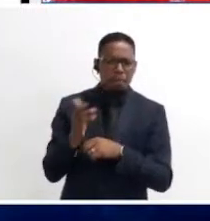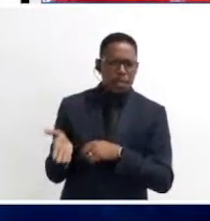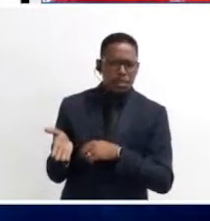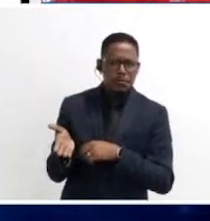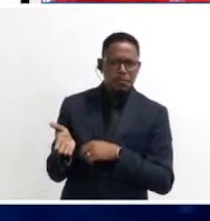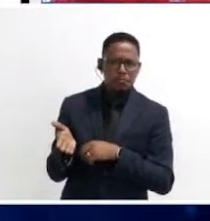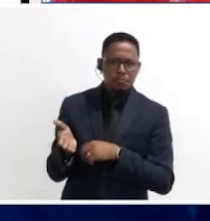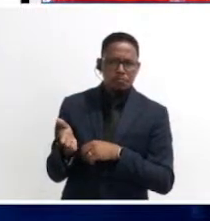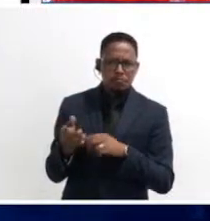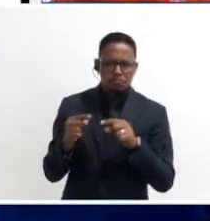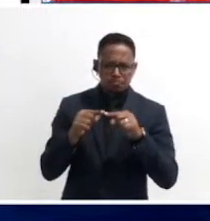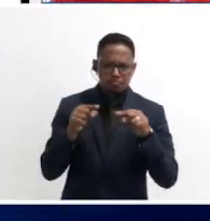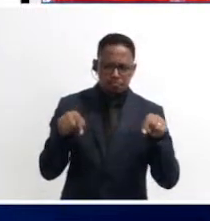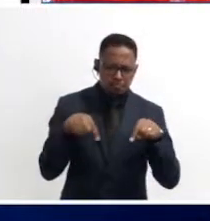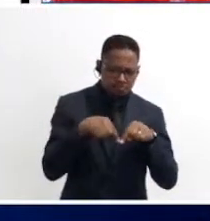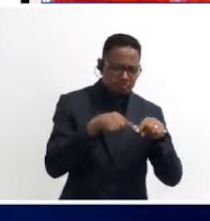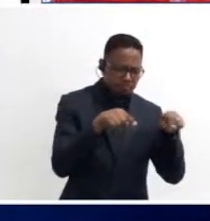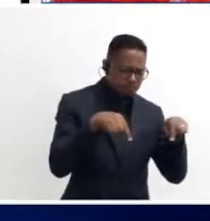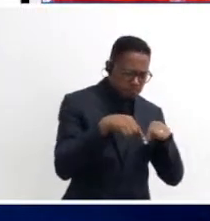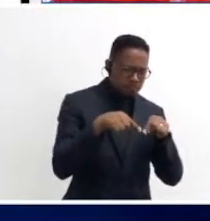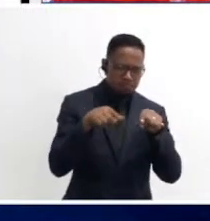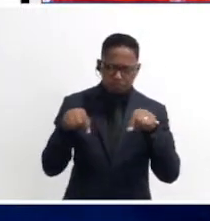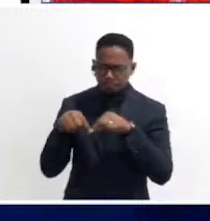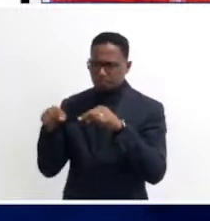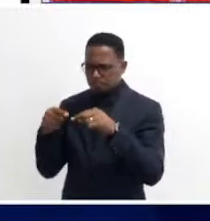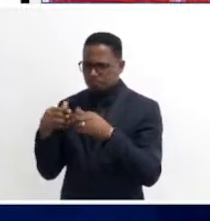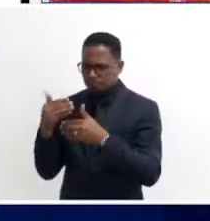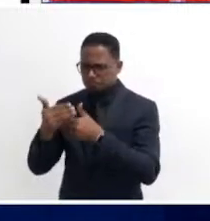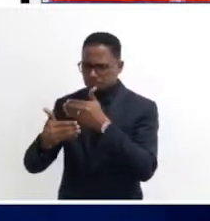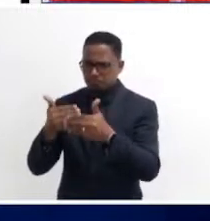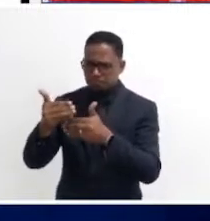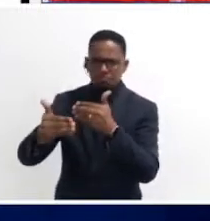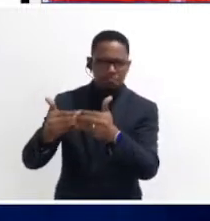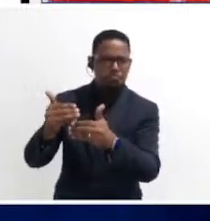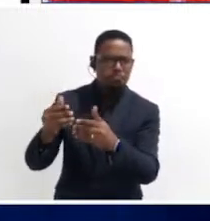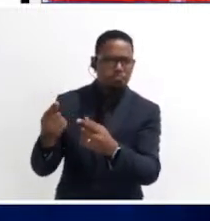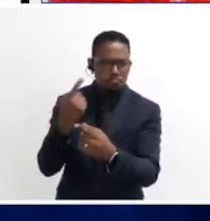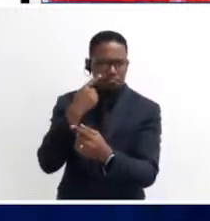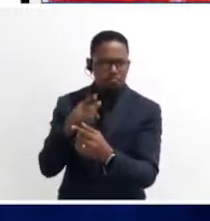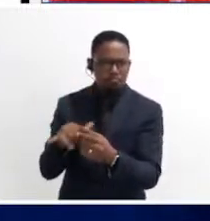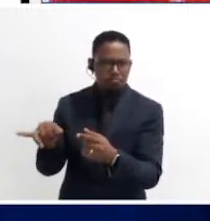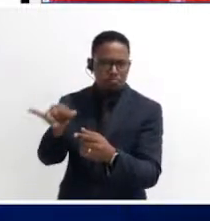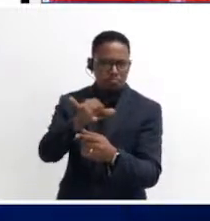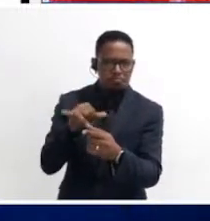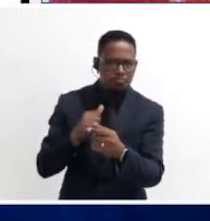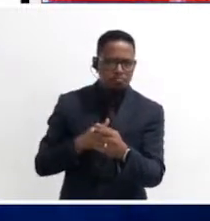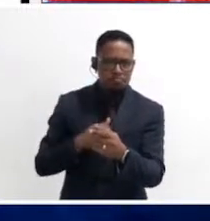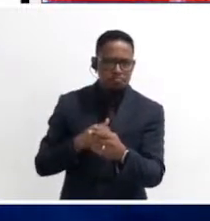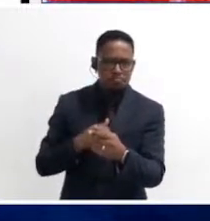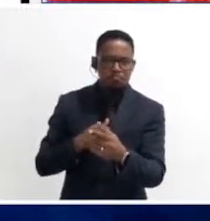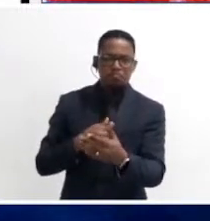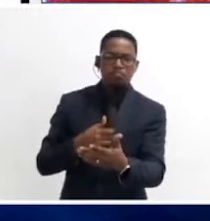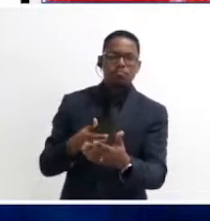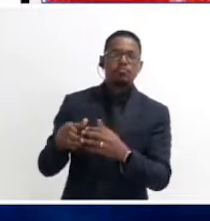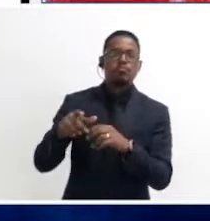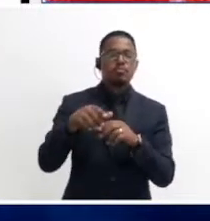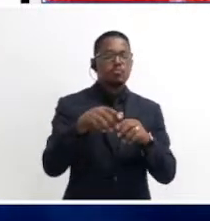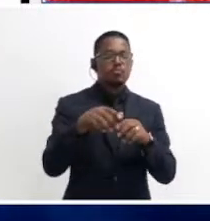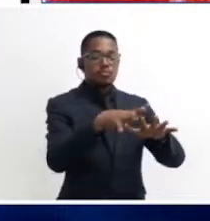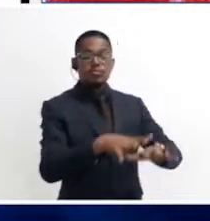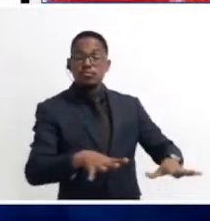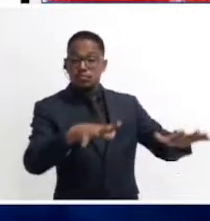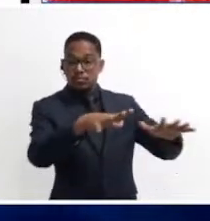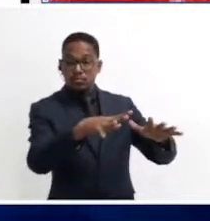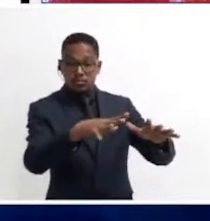in the package. And typically, there's something the area that separates those chips on the wafer we